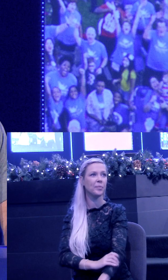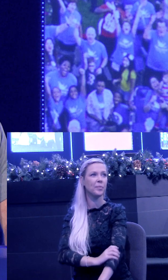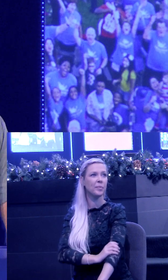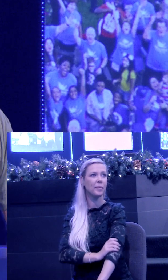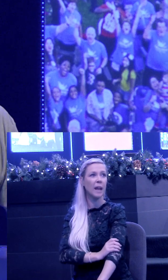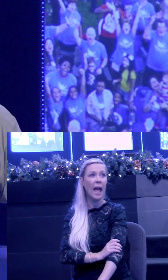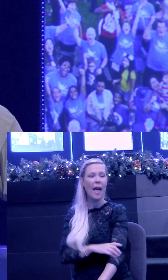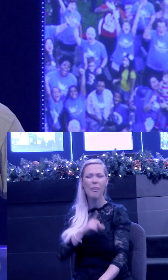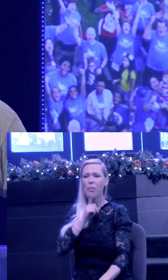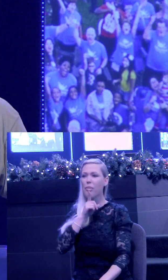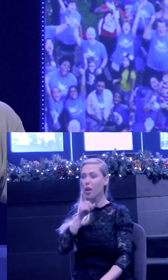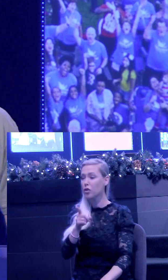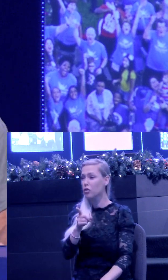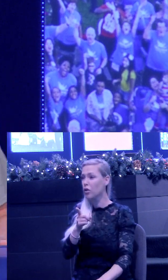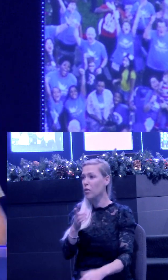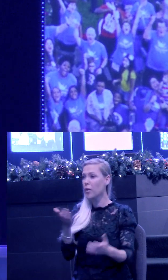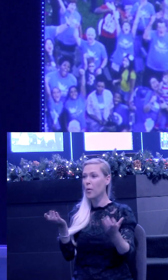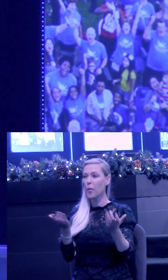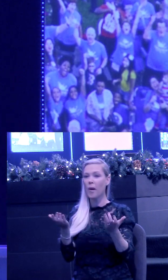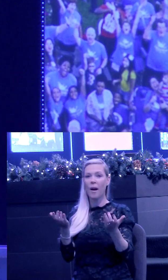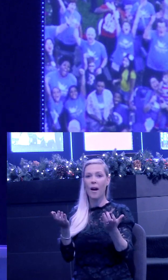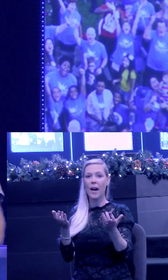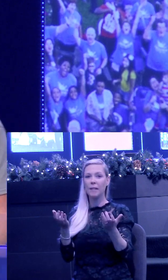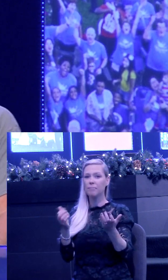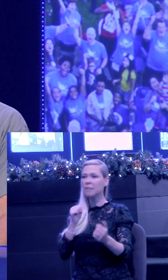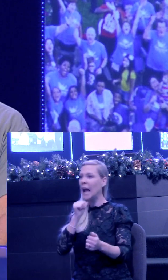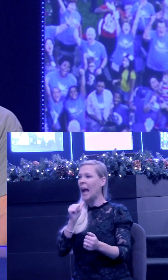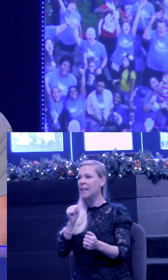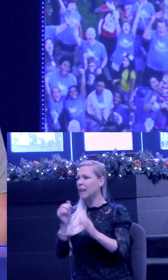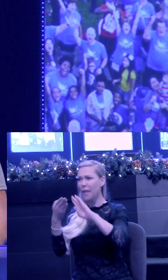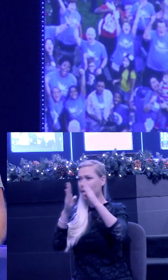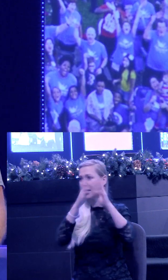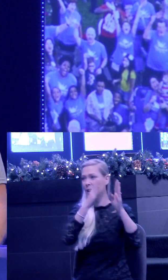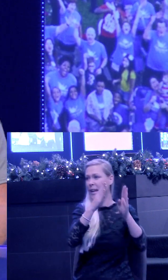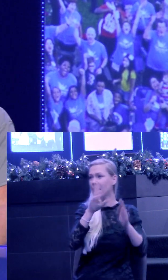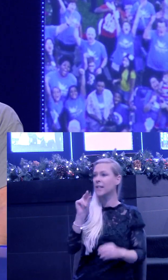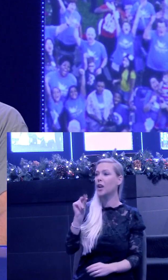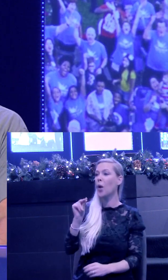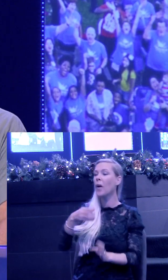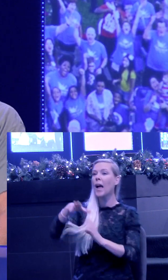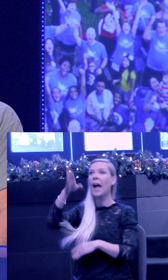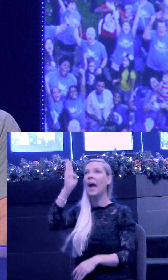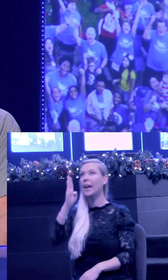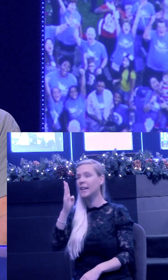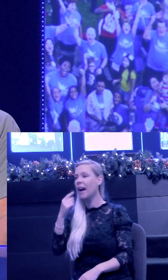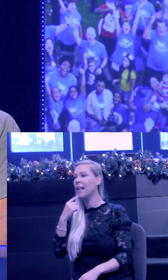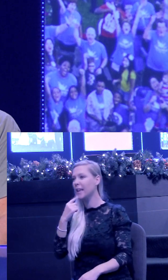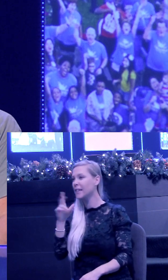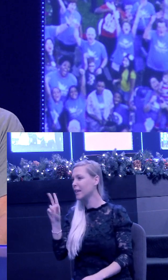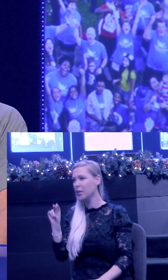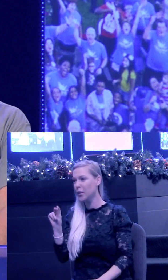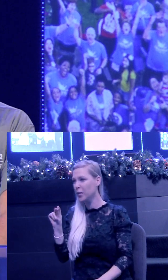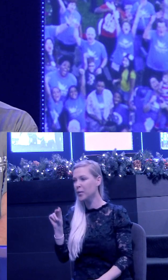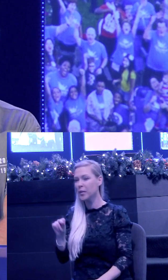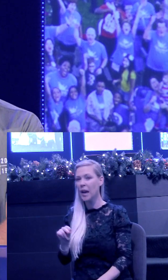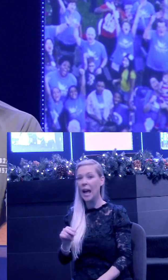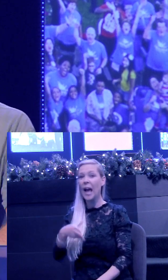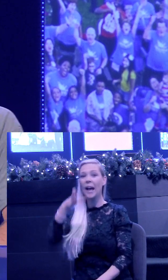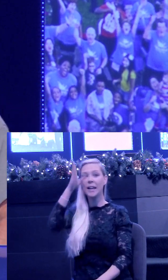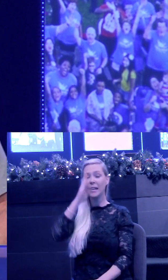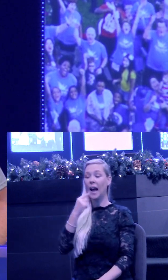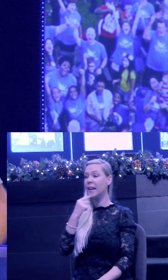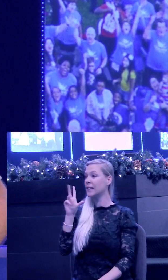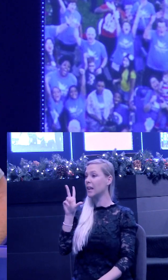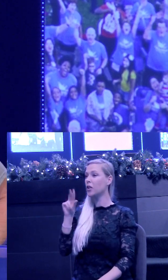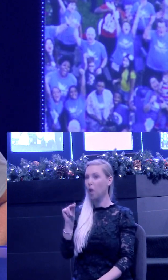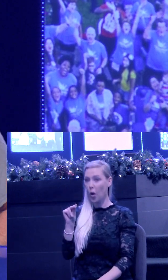And the truth of the matter is, it wasn't the city council of Plantation that said no. It was God who said no. God said